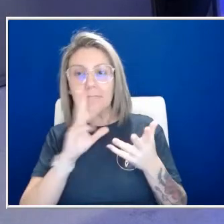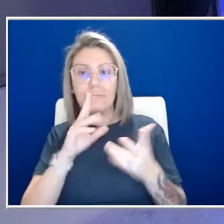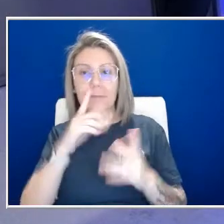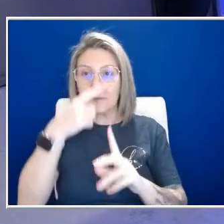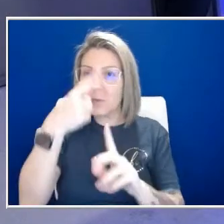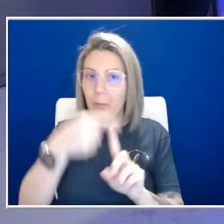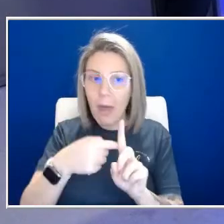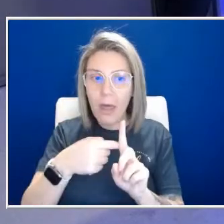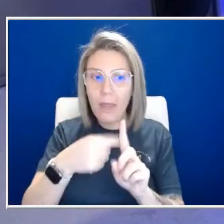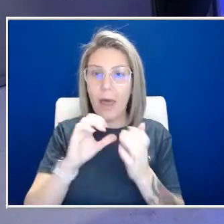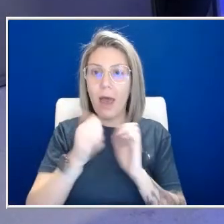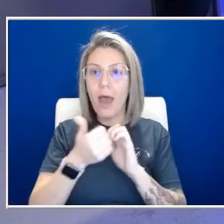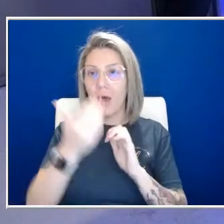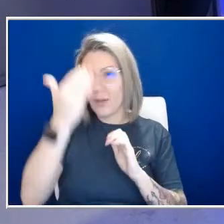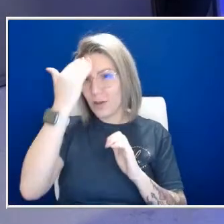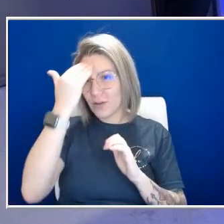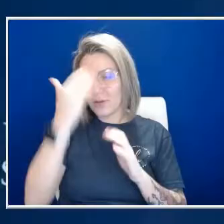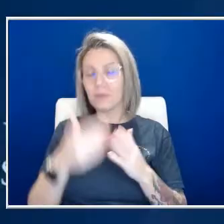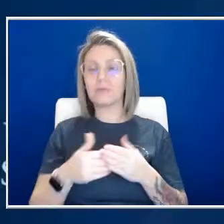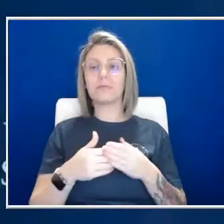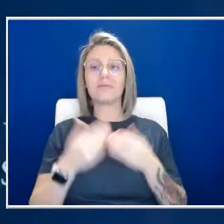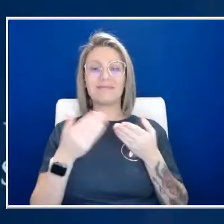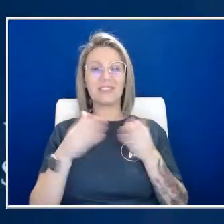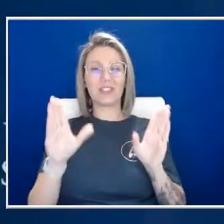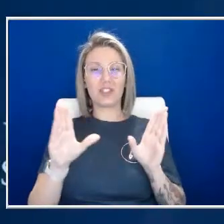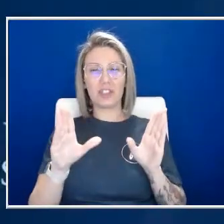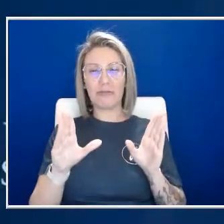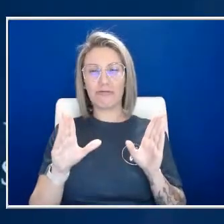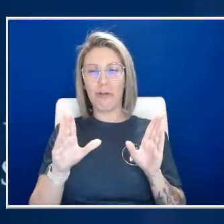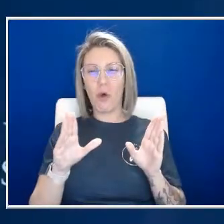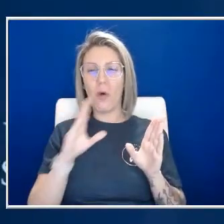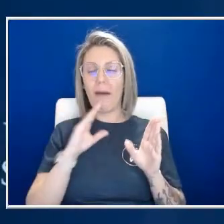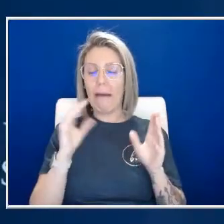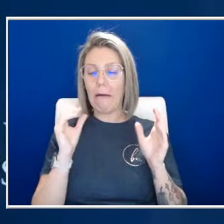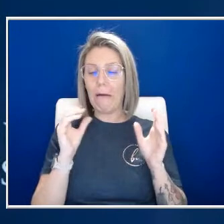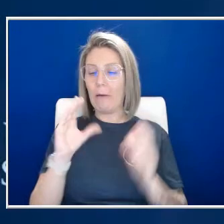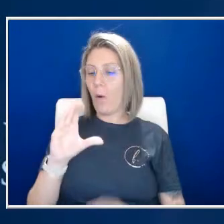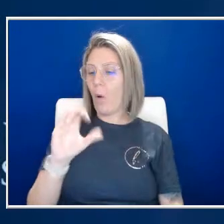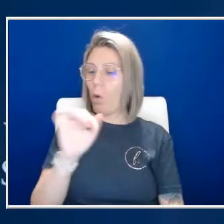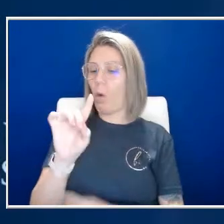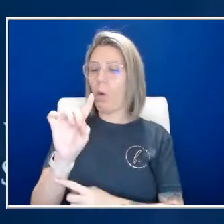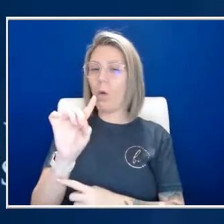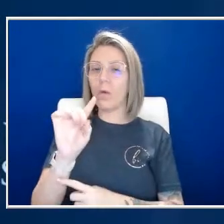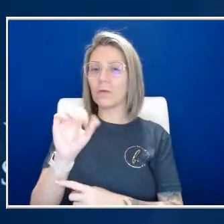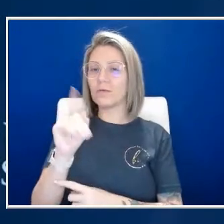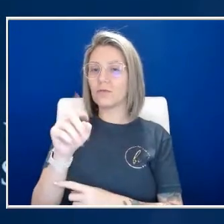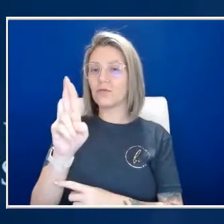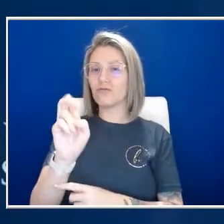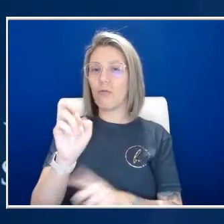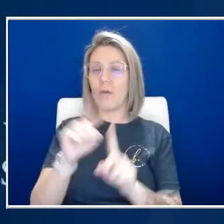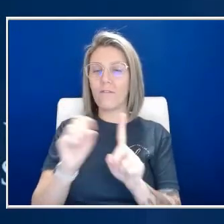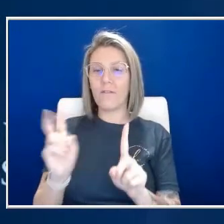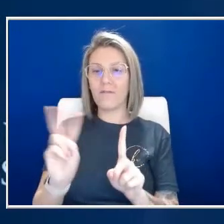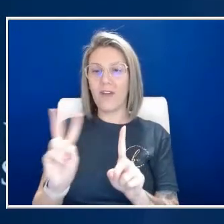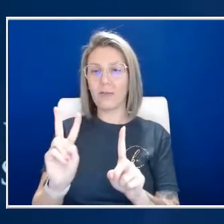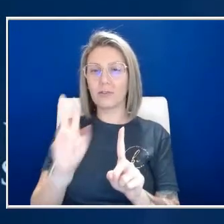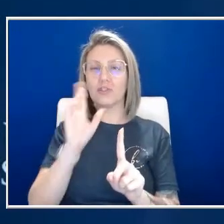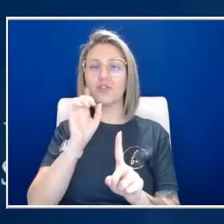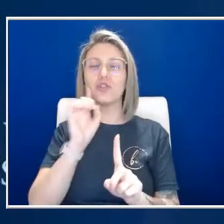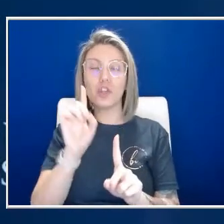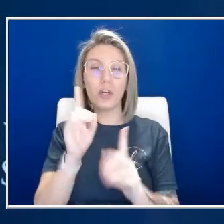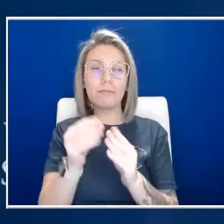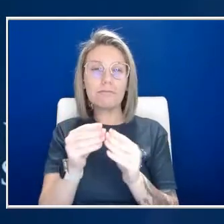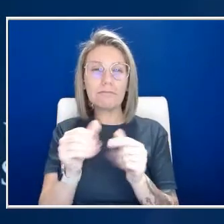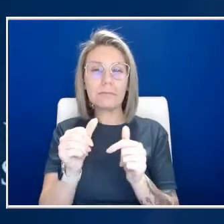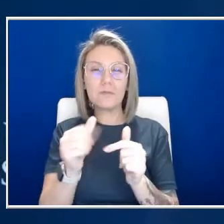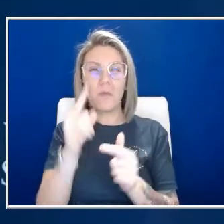you? In general, cold sores we talk about that maybe are caused by a virus go away within a week or two. So yeah, a sore that